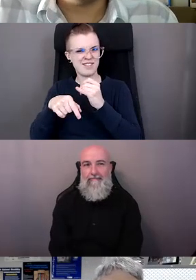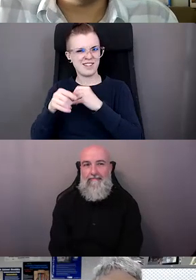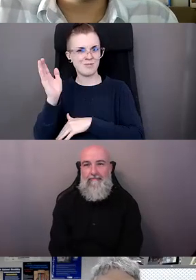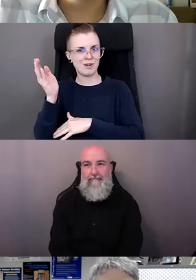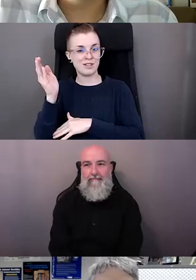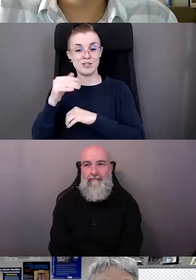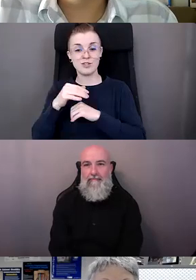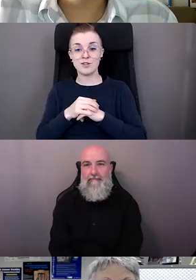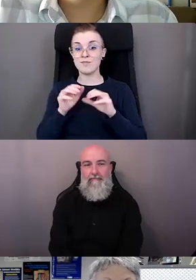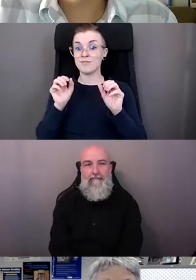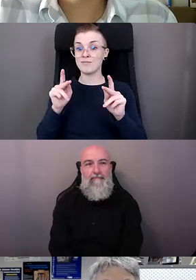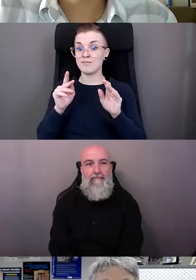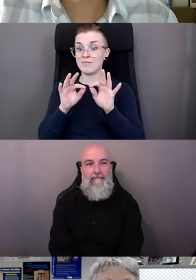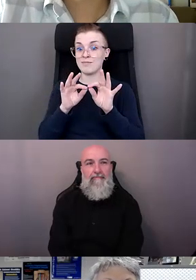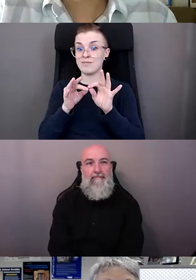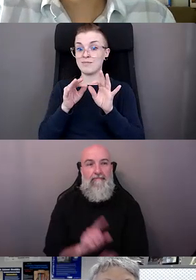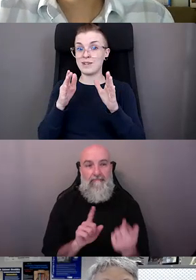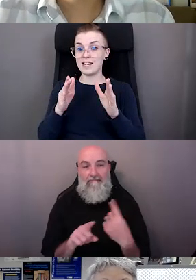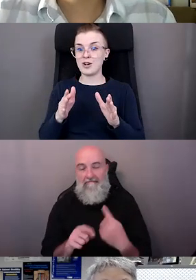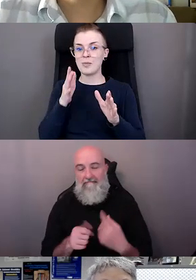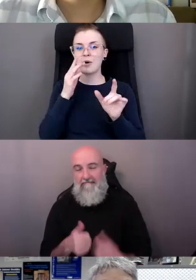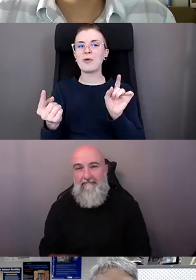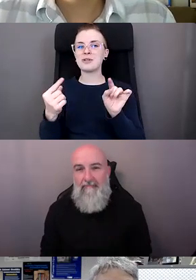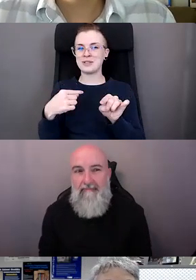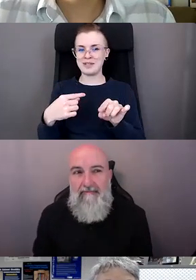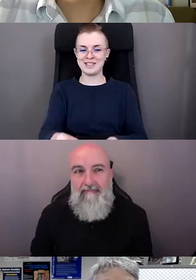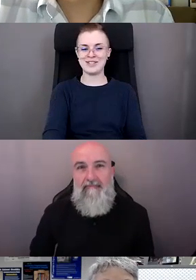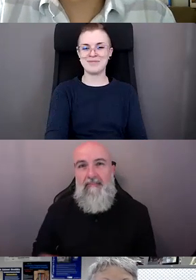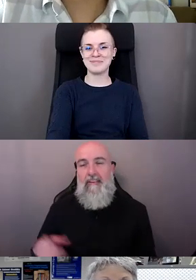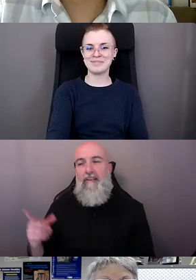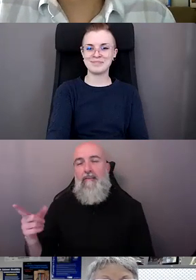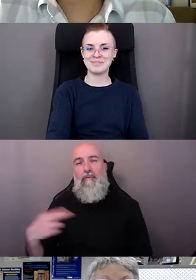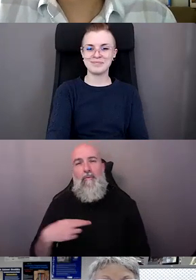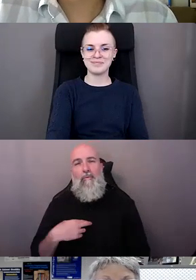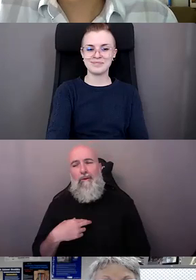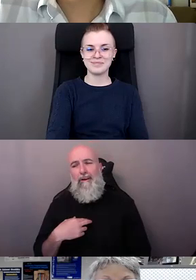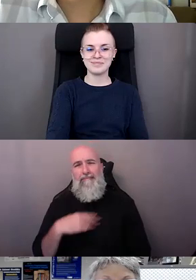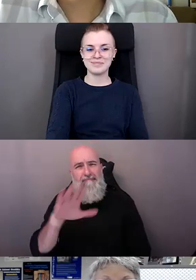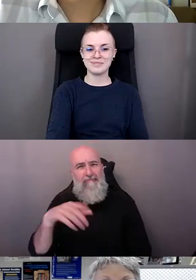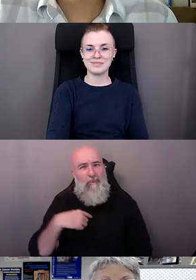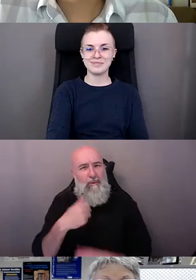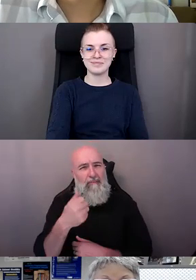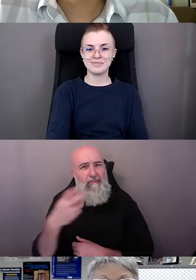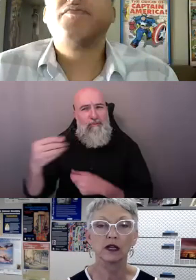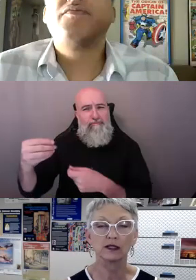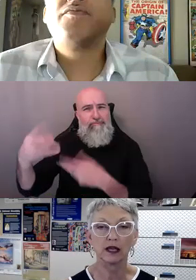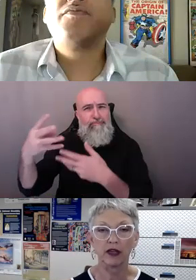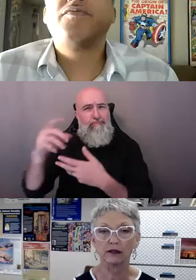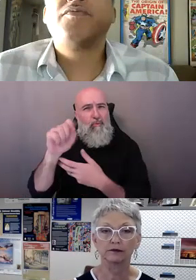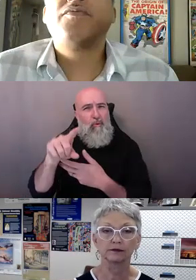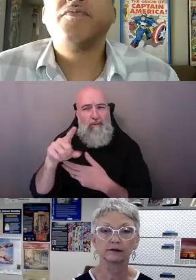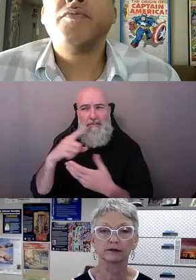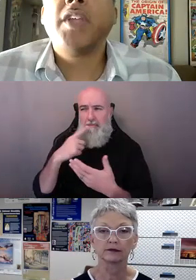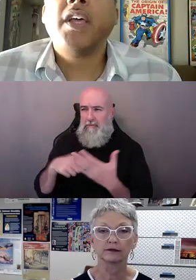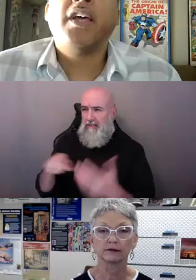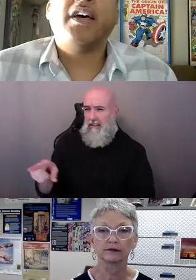Sean, we have a couple of other questions as well in the Q&A box. It says, some people say the vaccine doesn't work. Why do they say